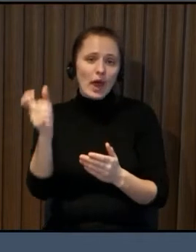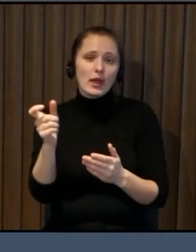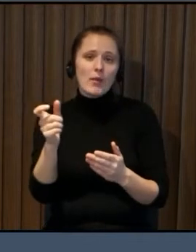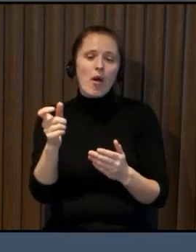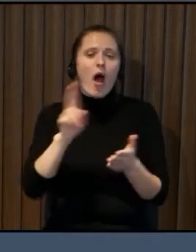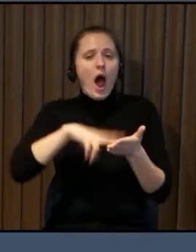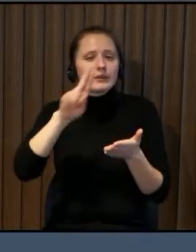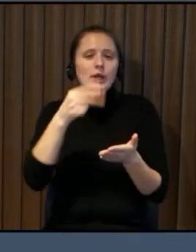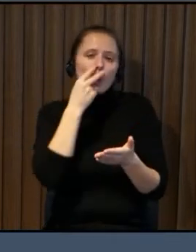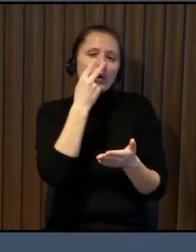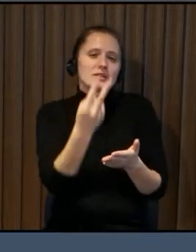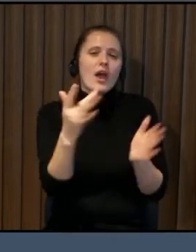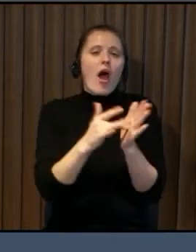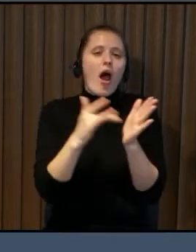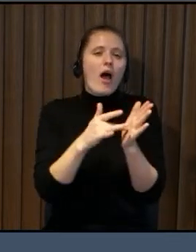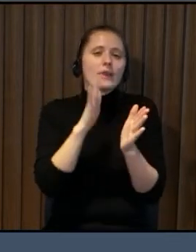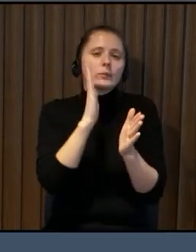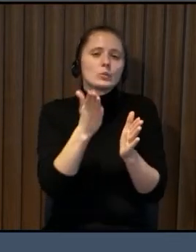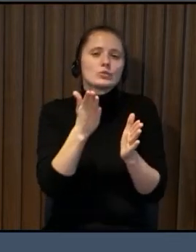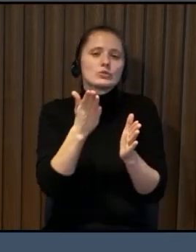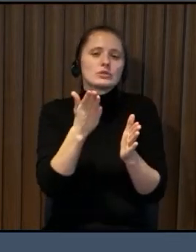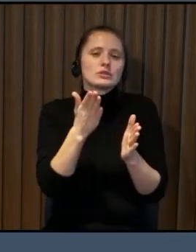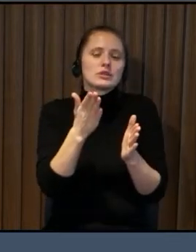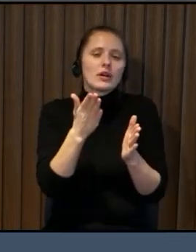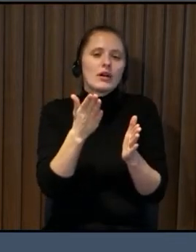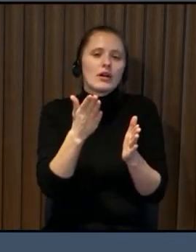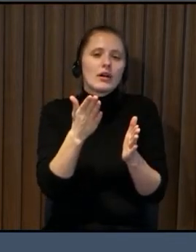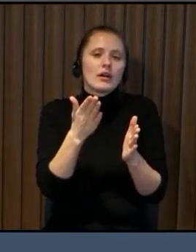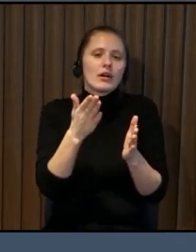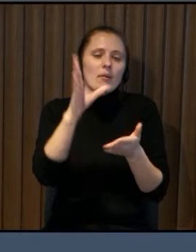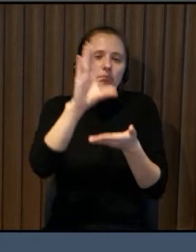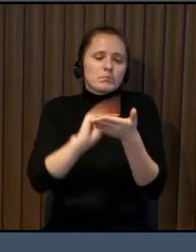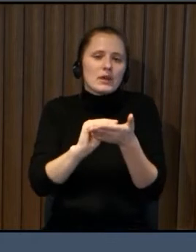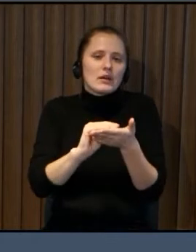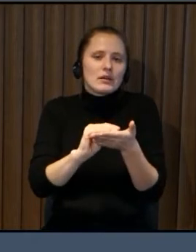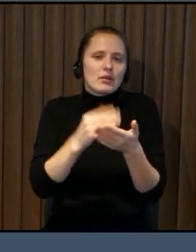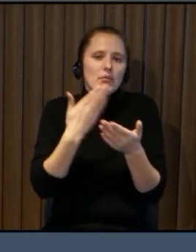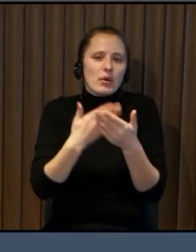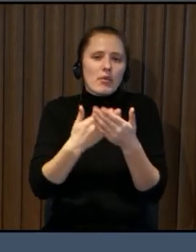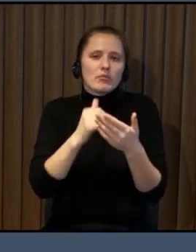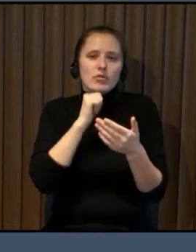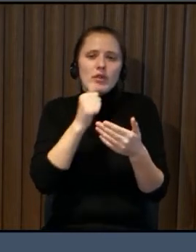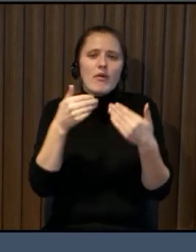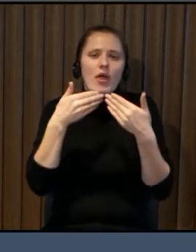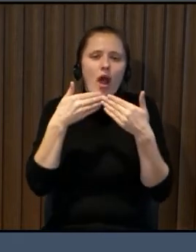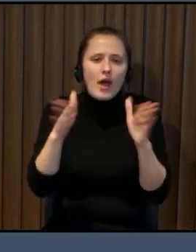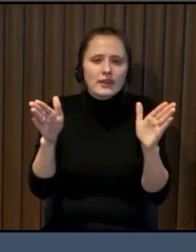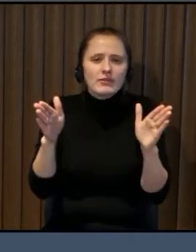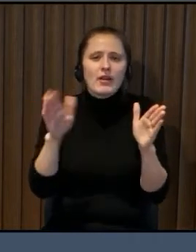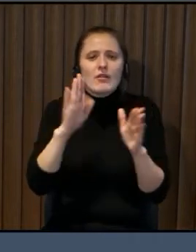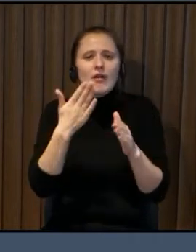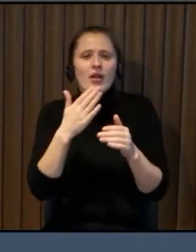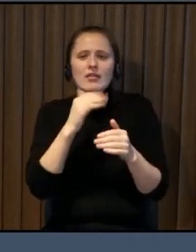both test a scenario, what Inns was saying, that you,